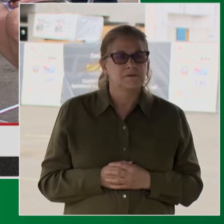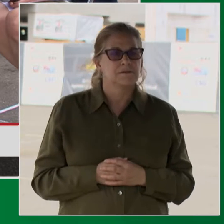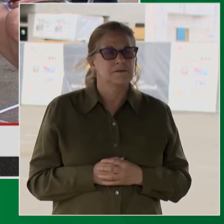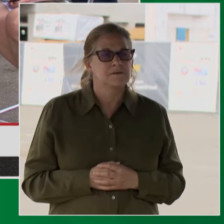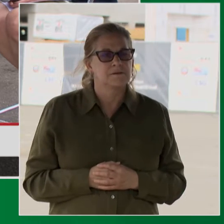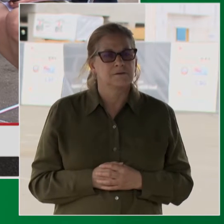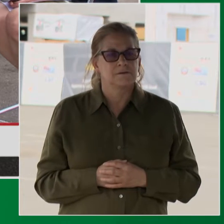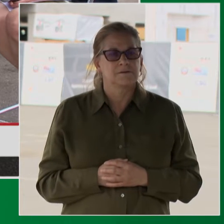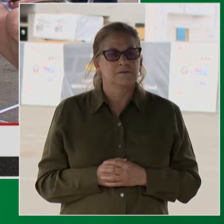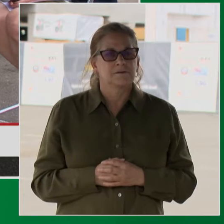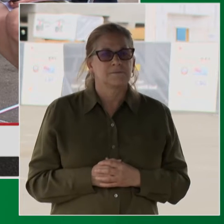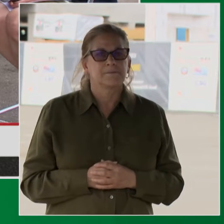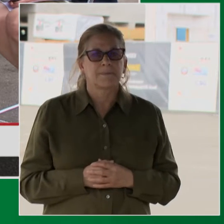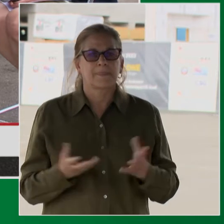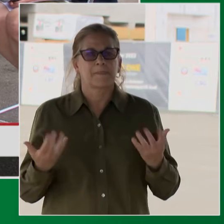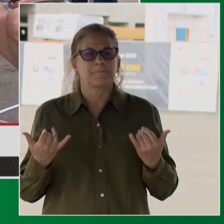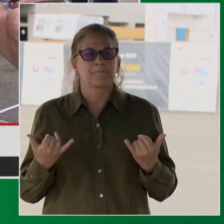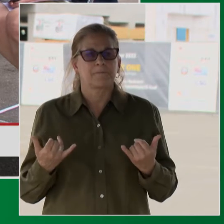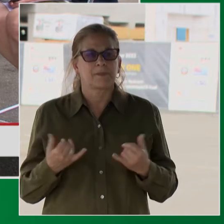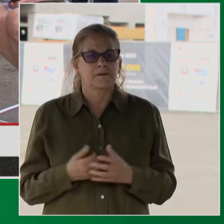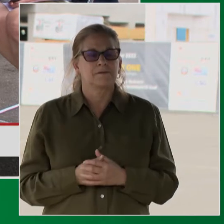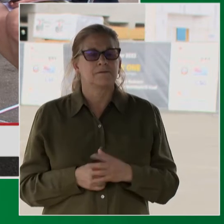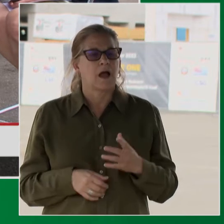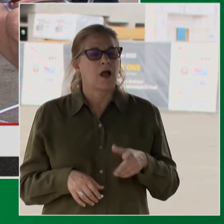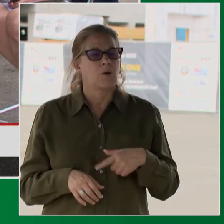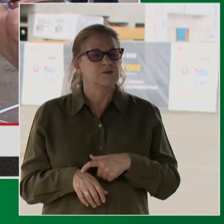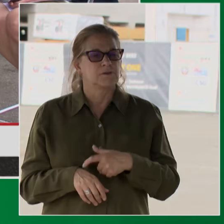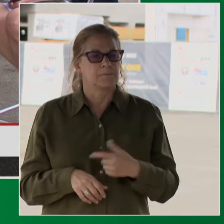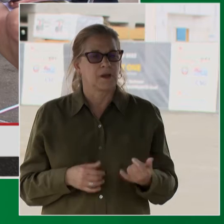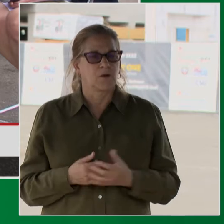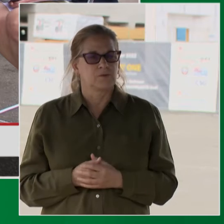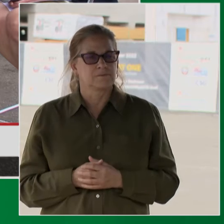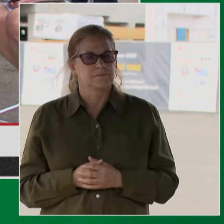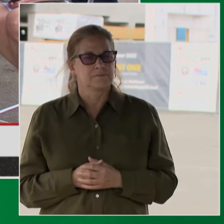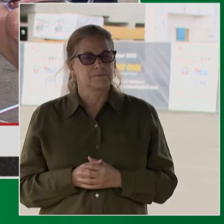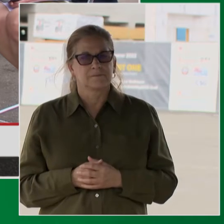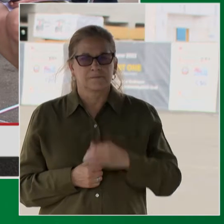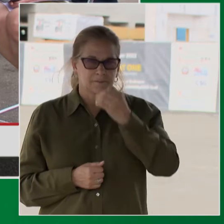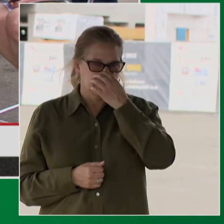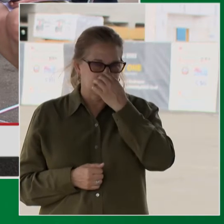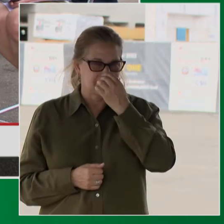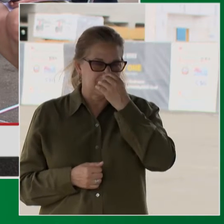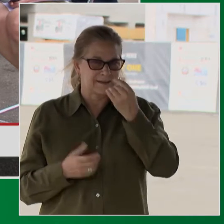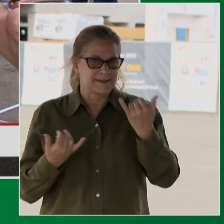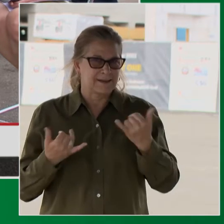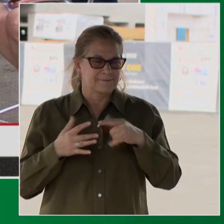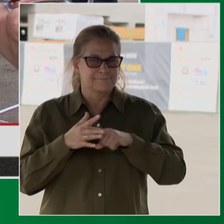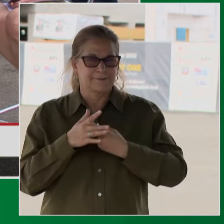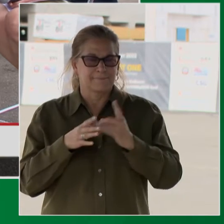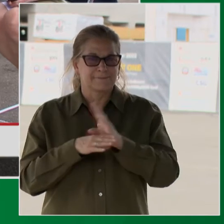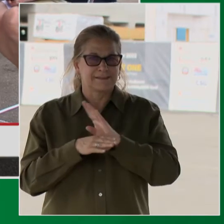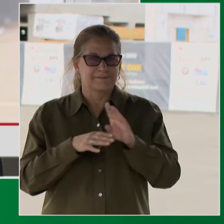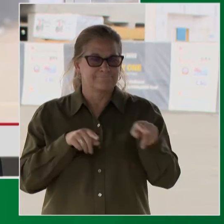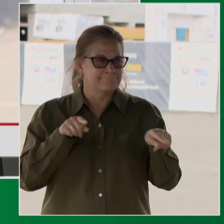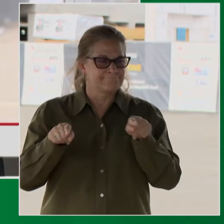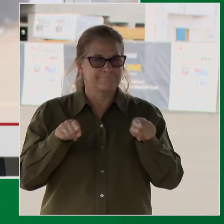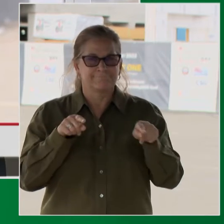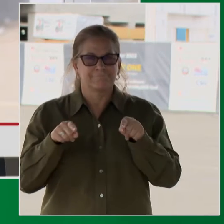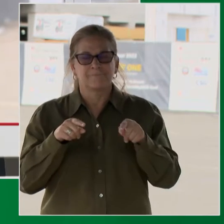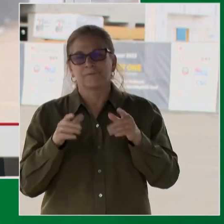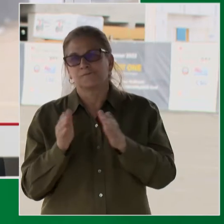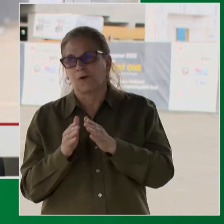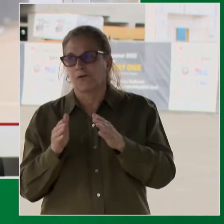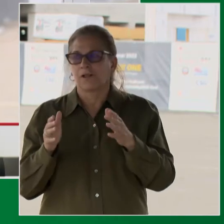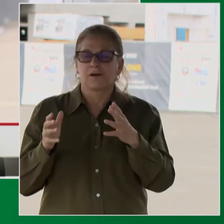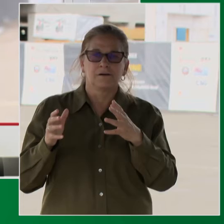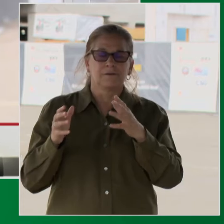get started in this enterprise? Well, actually, Sabangle mentioned a few types of businesses like markets and others.